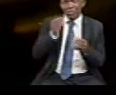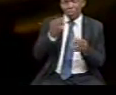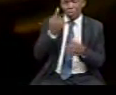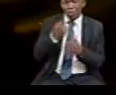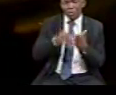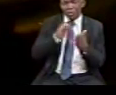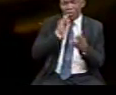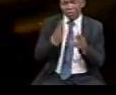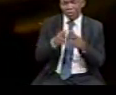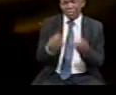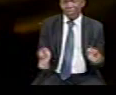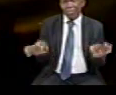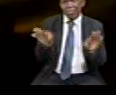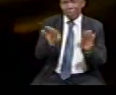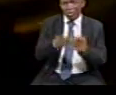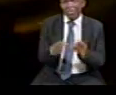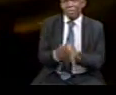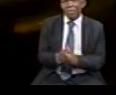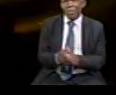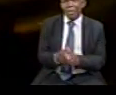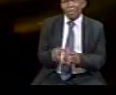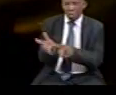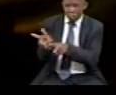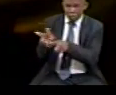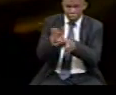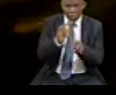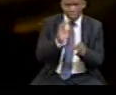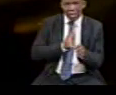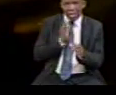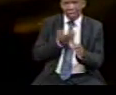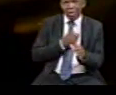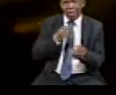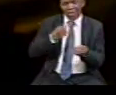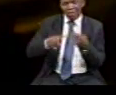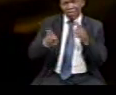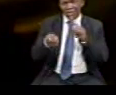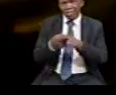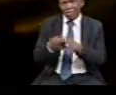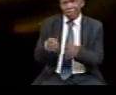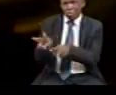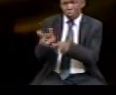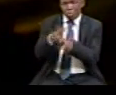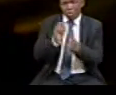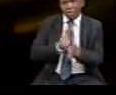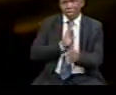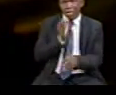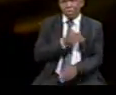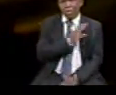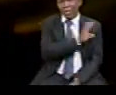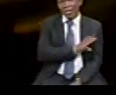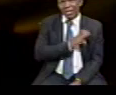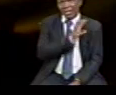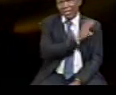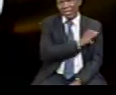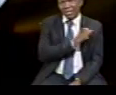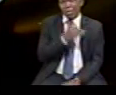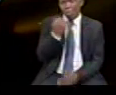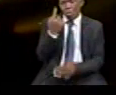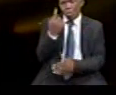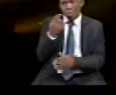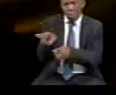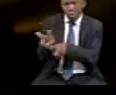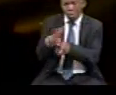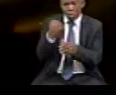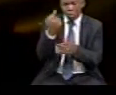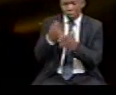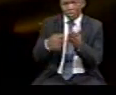ourselves ready by watching our friendship, by watching our language, by watching our character, by watching what goes on in our heart,